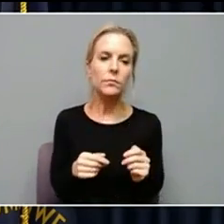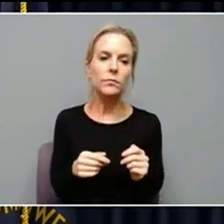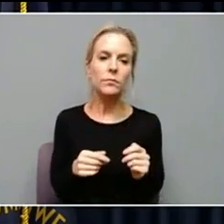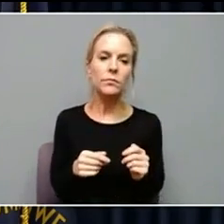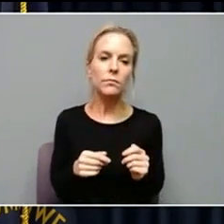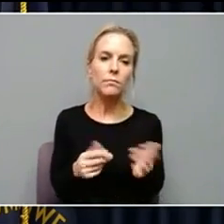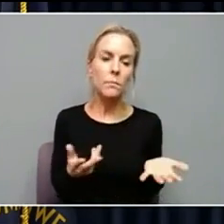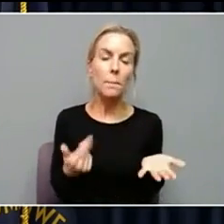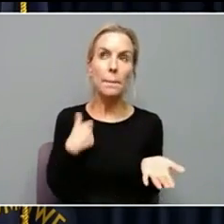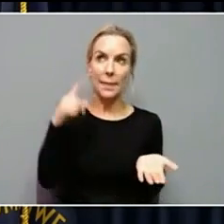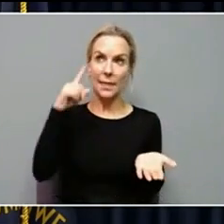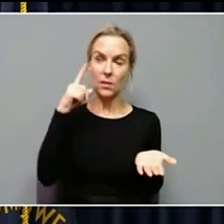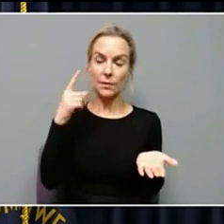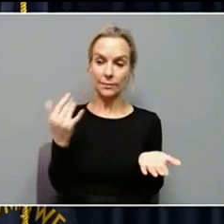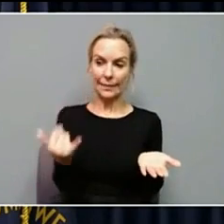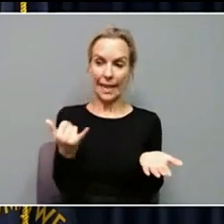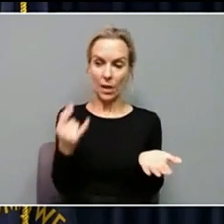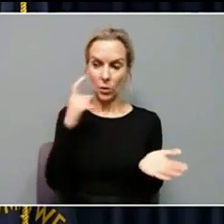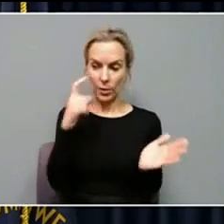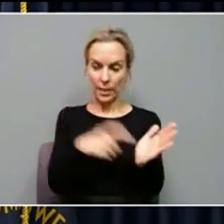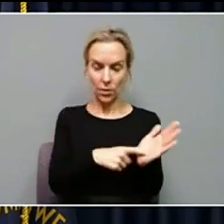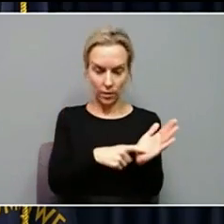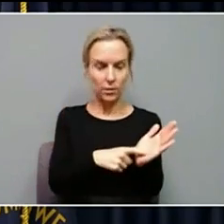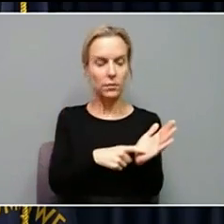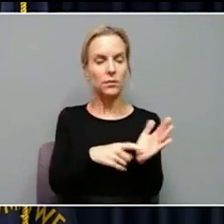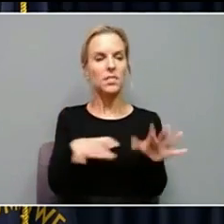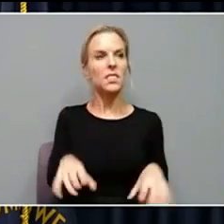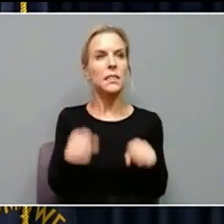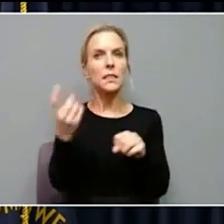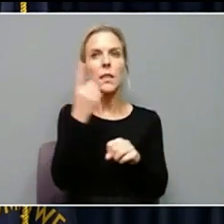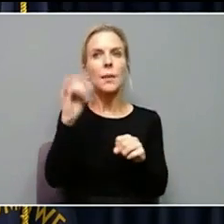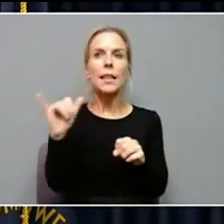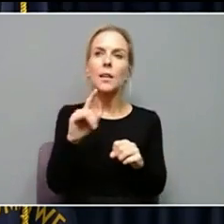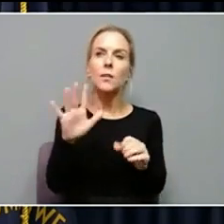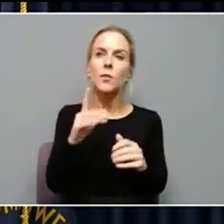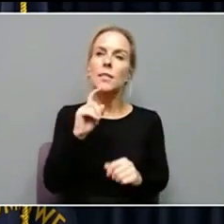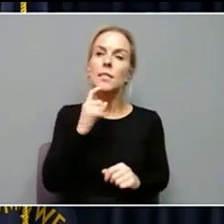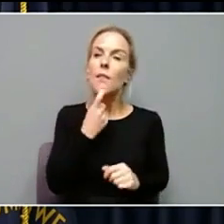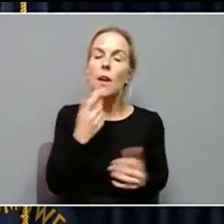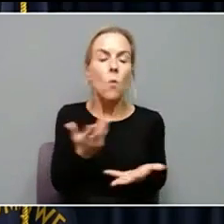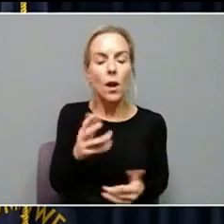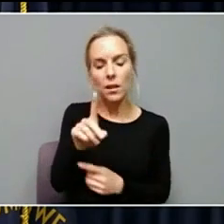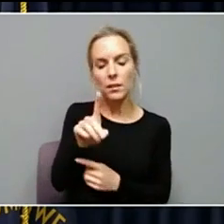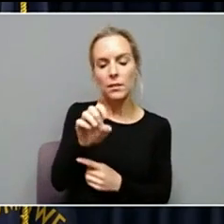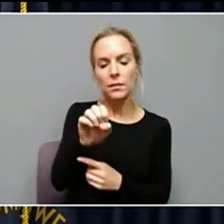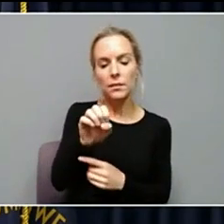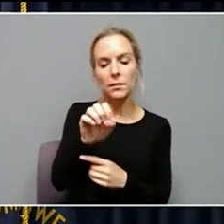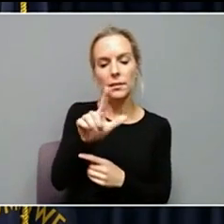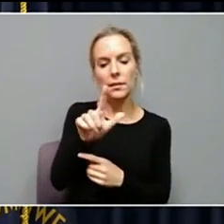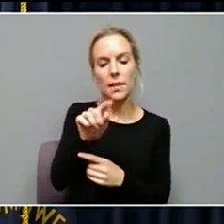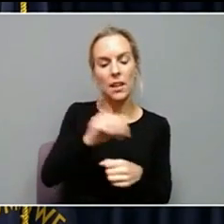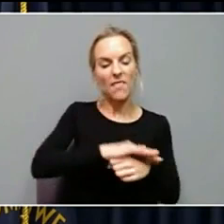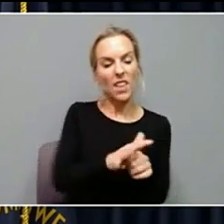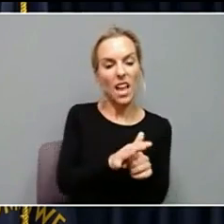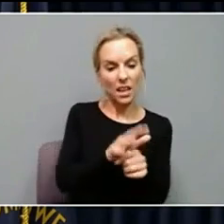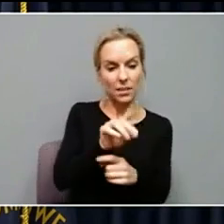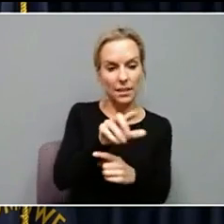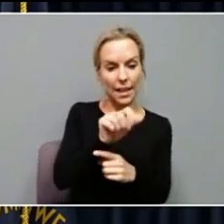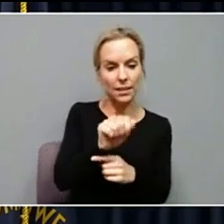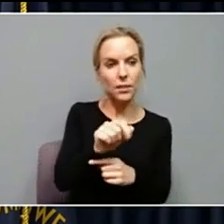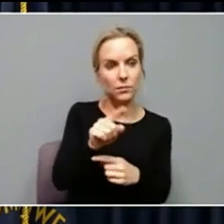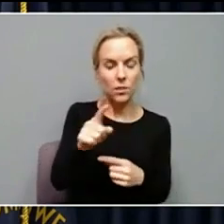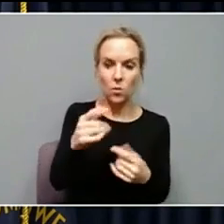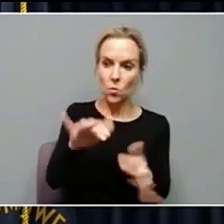What I think we're seeing is it takes something like the severity of the Delta variant to increase vaccinations. It